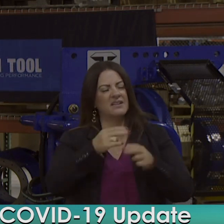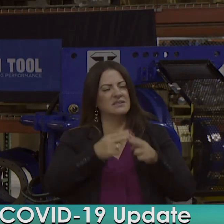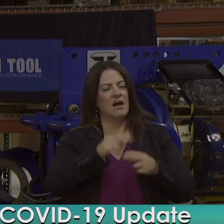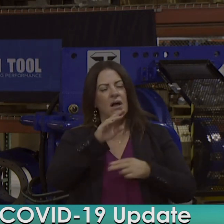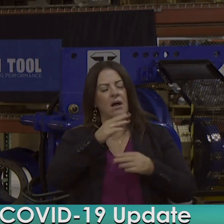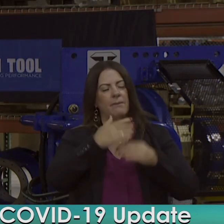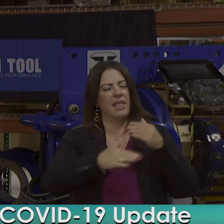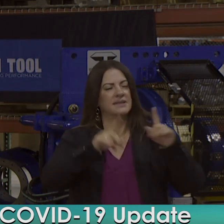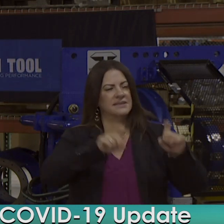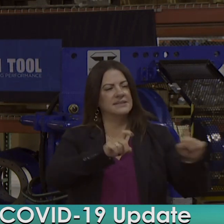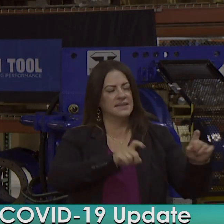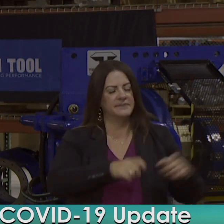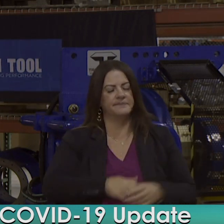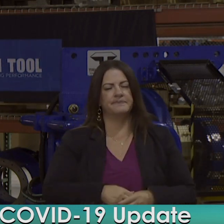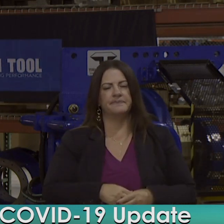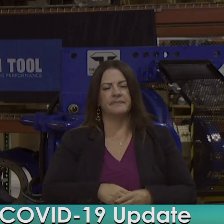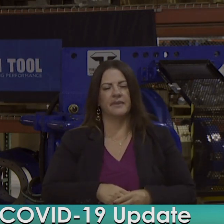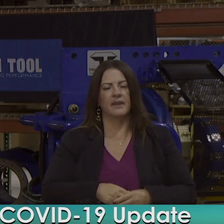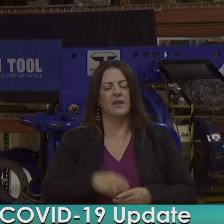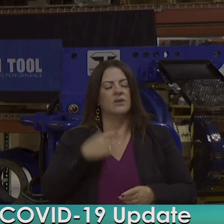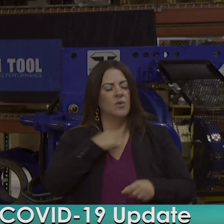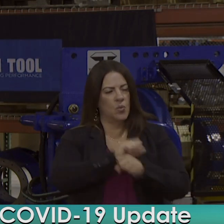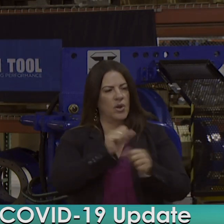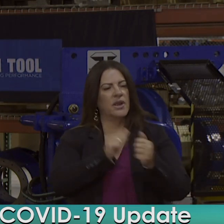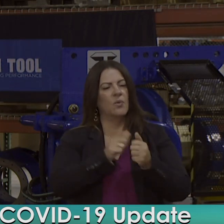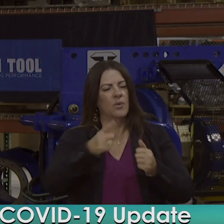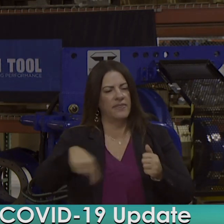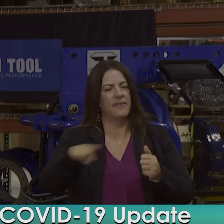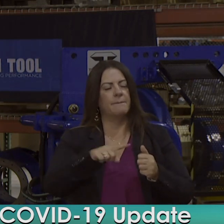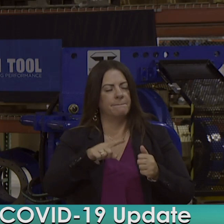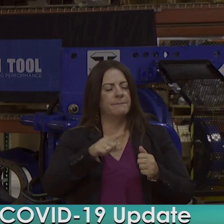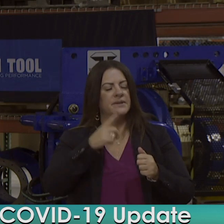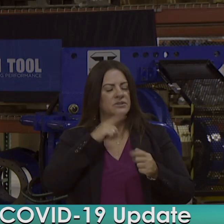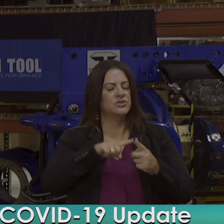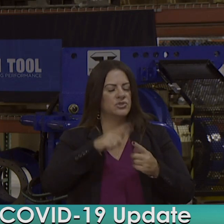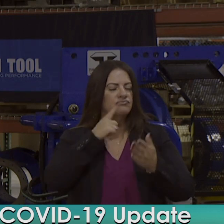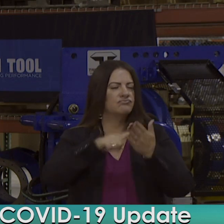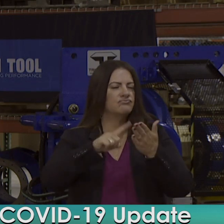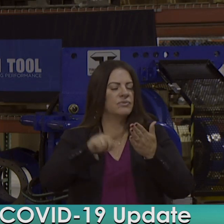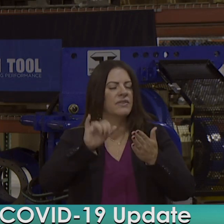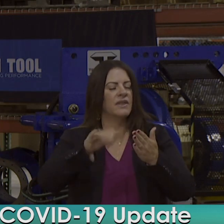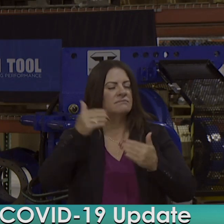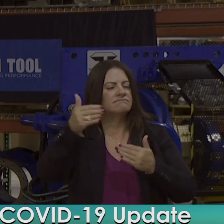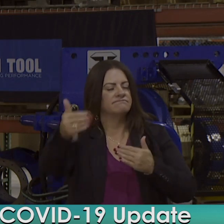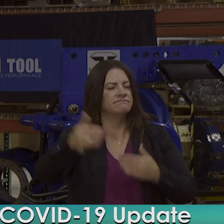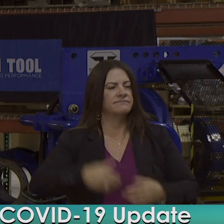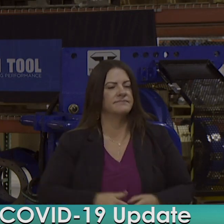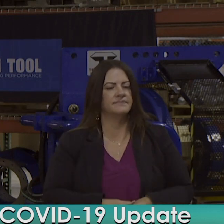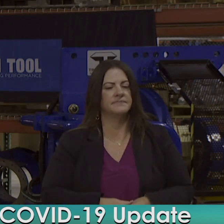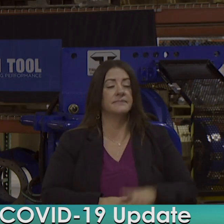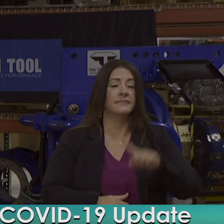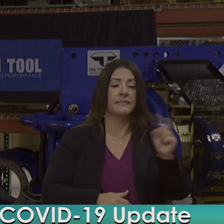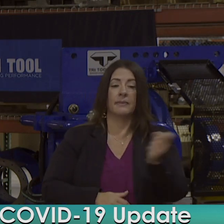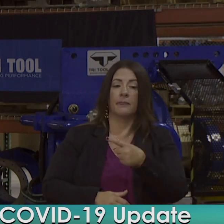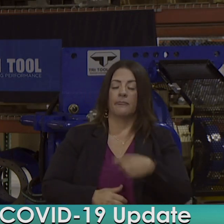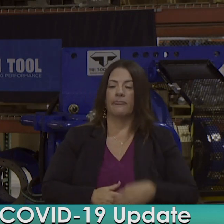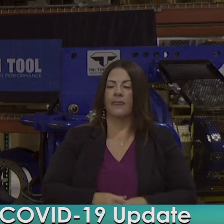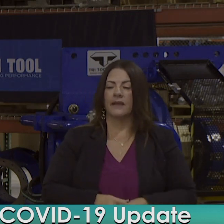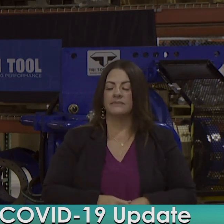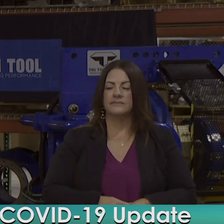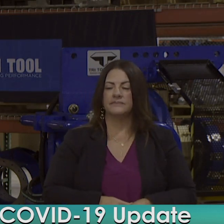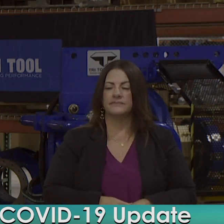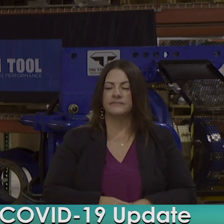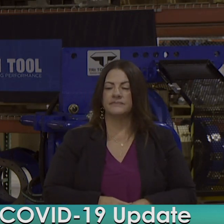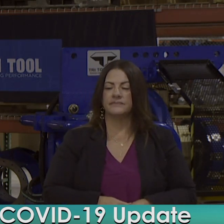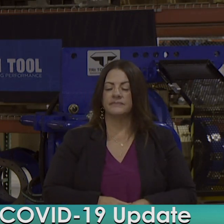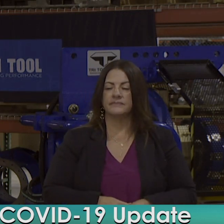are working at local level to advance. The next question is from Angela Hart of Kaiser Health News.